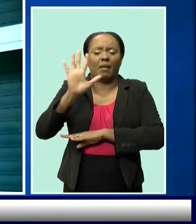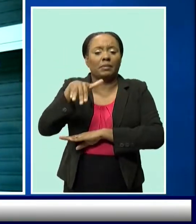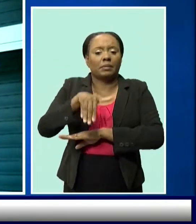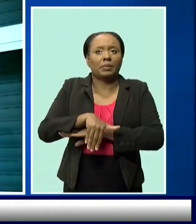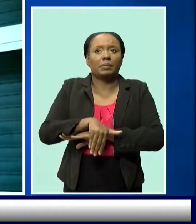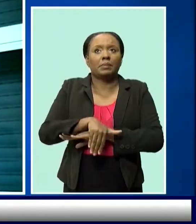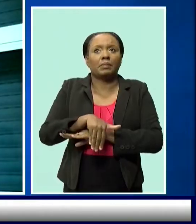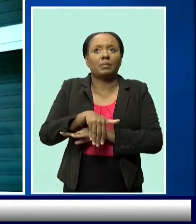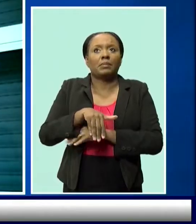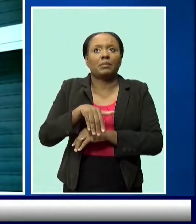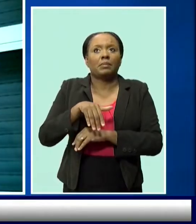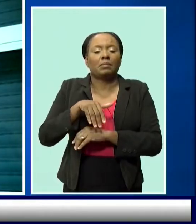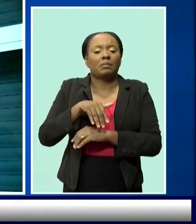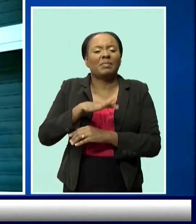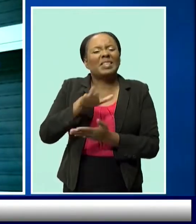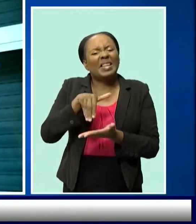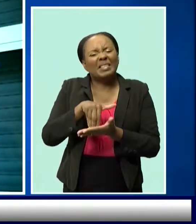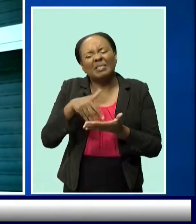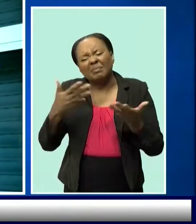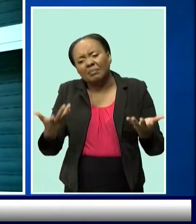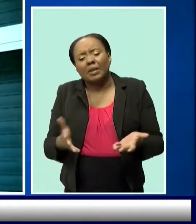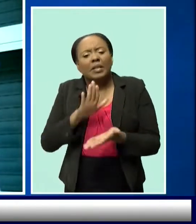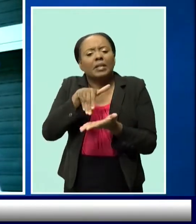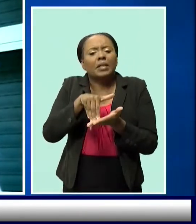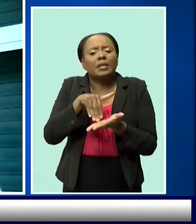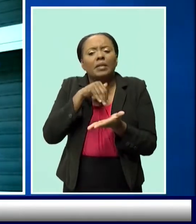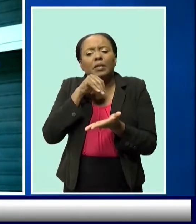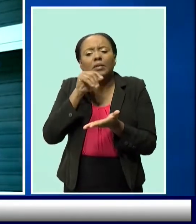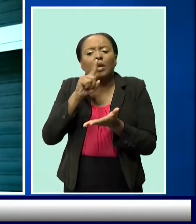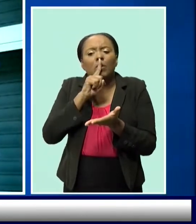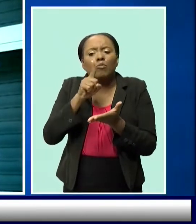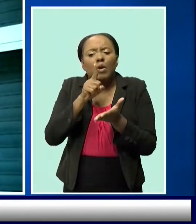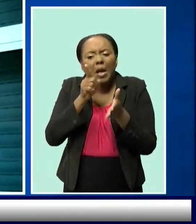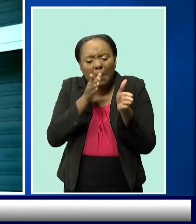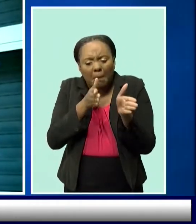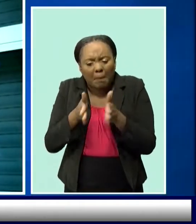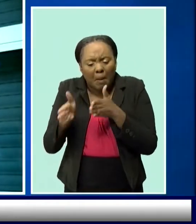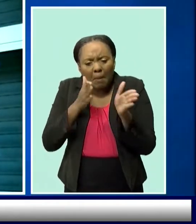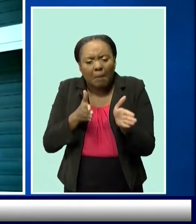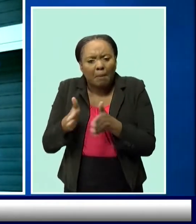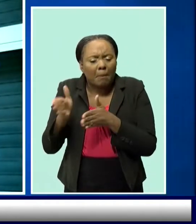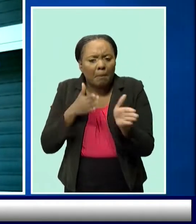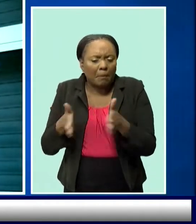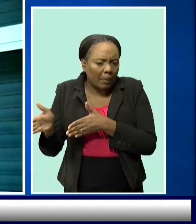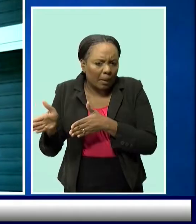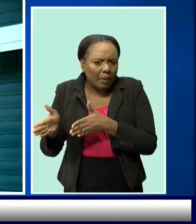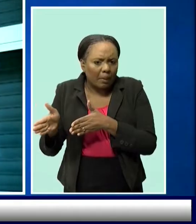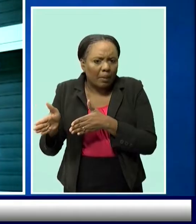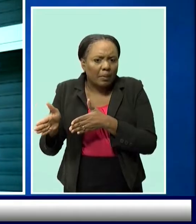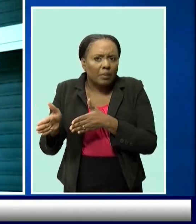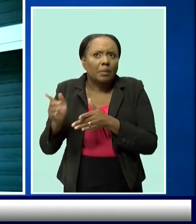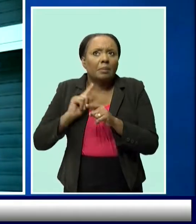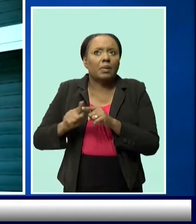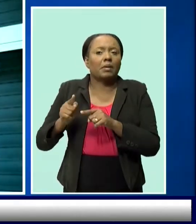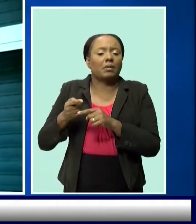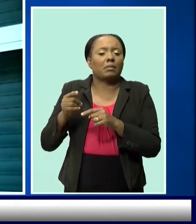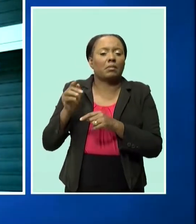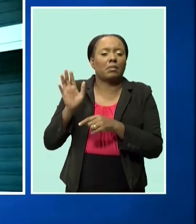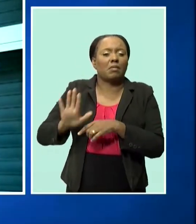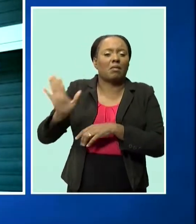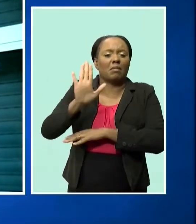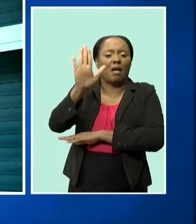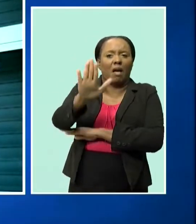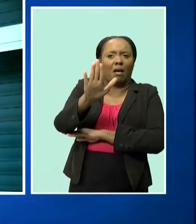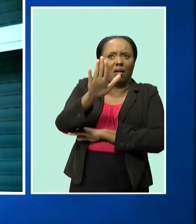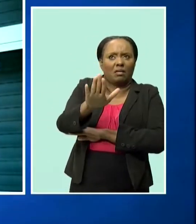center is fairly broad, it's not well defined. Reconnaissance aircraft flew into the system this afternoon or so, and they